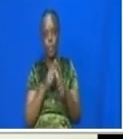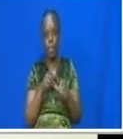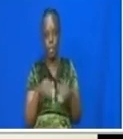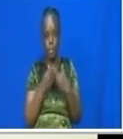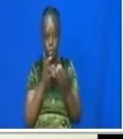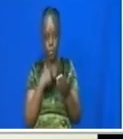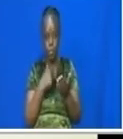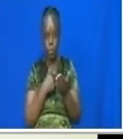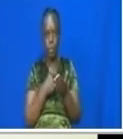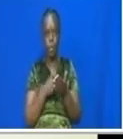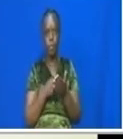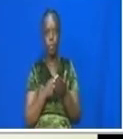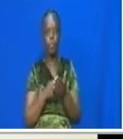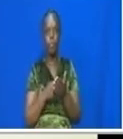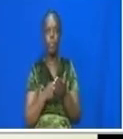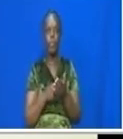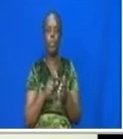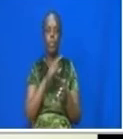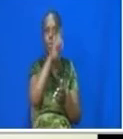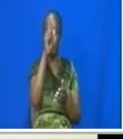have. So this therefore